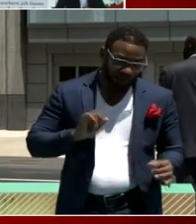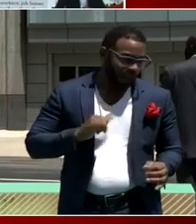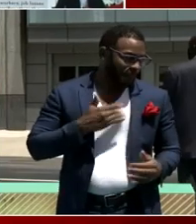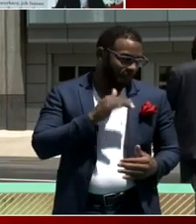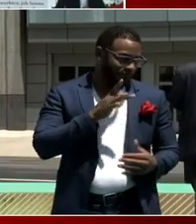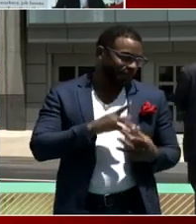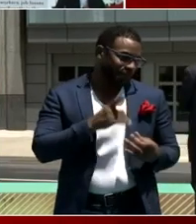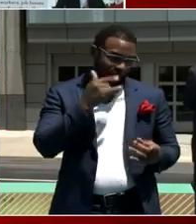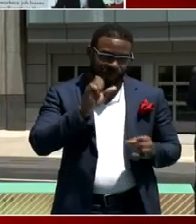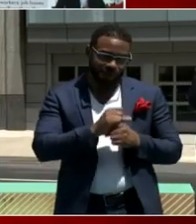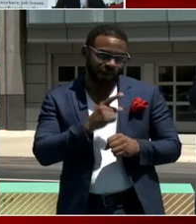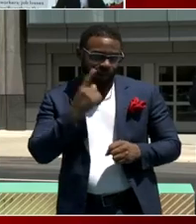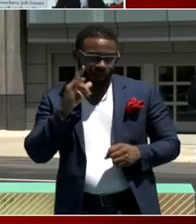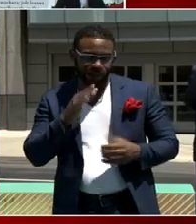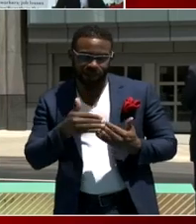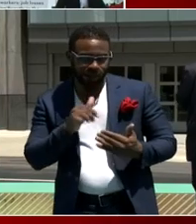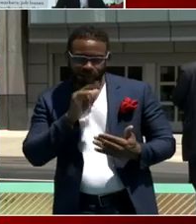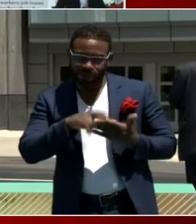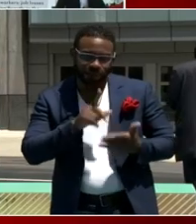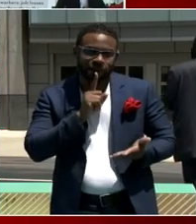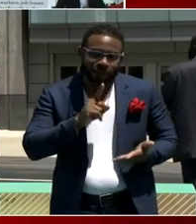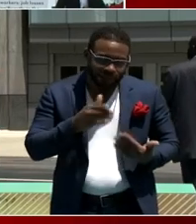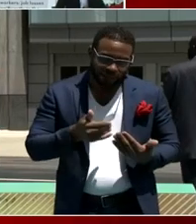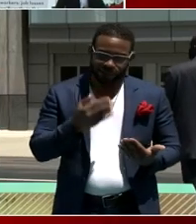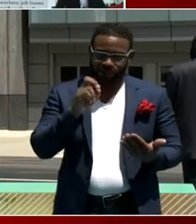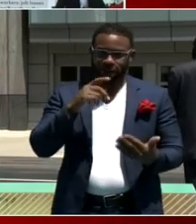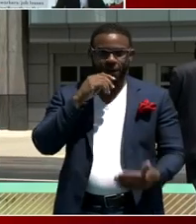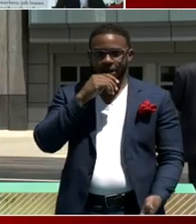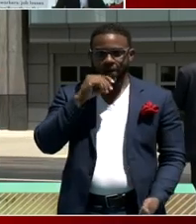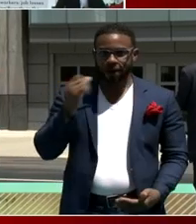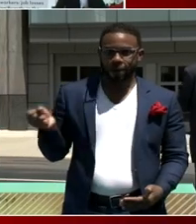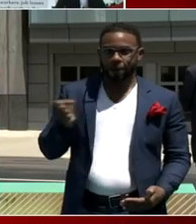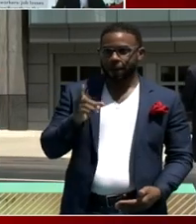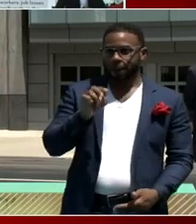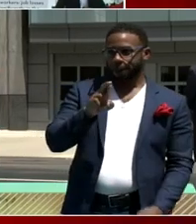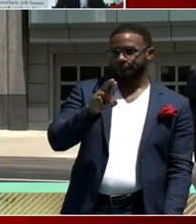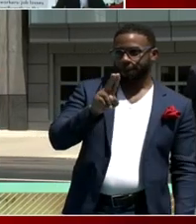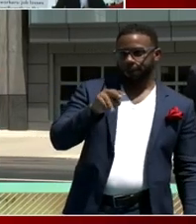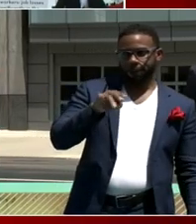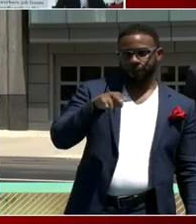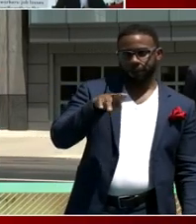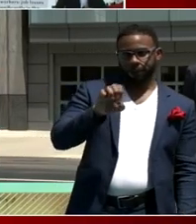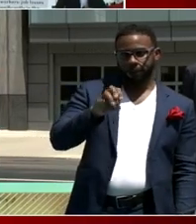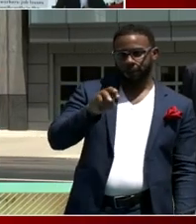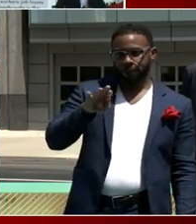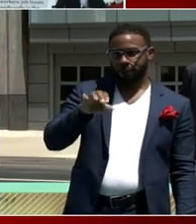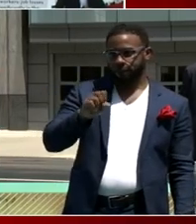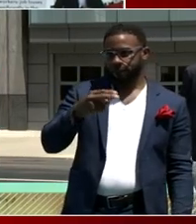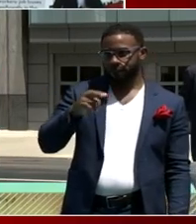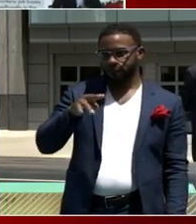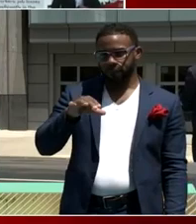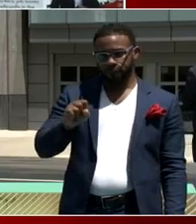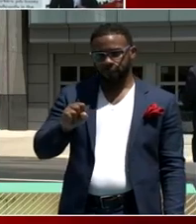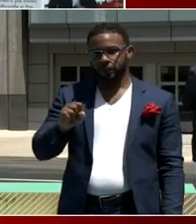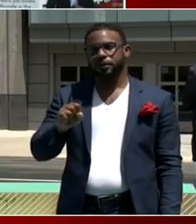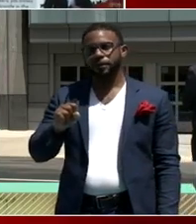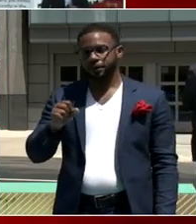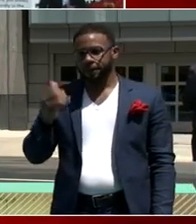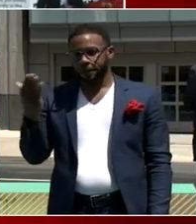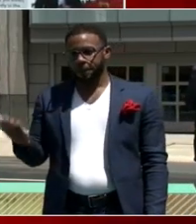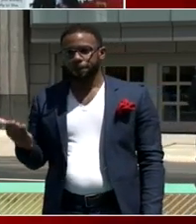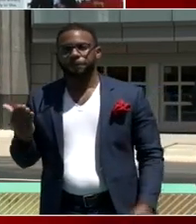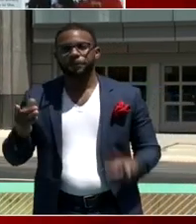mom used to say, just because she makes it look easy doesn't mean it is. So I want to bring up Dr. Unique Mars-Hughes, the Director of the Department of Employment